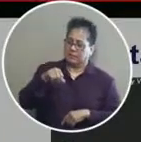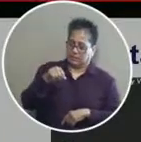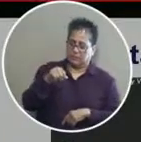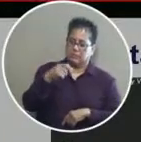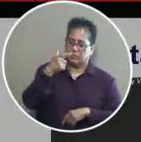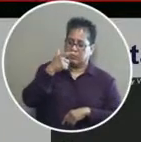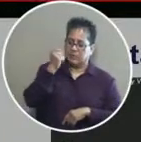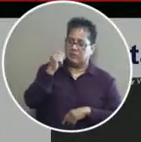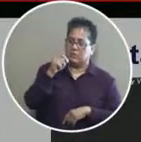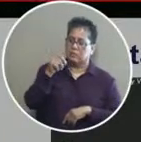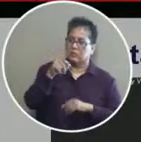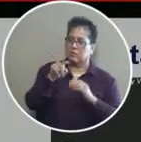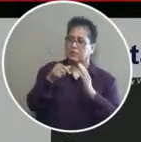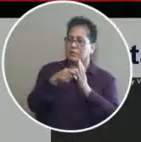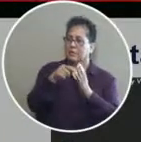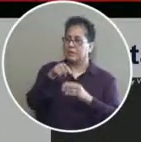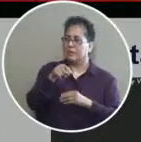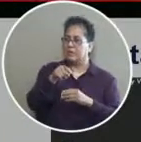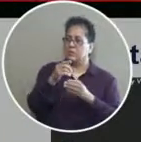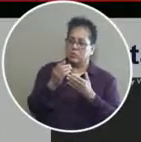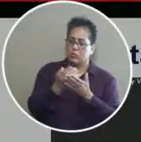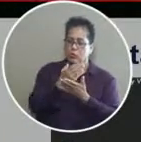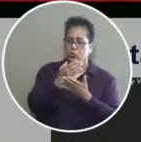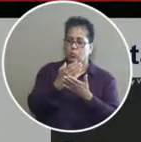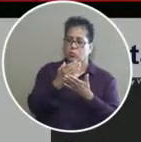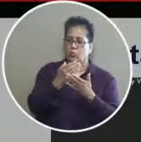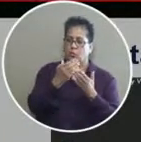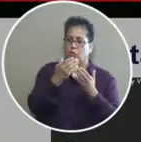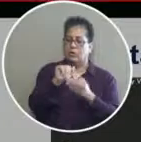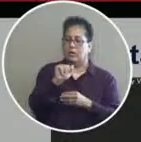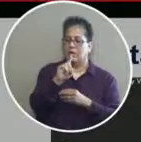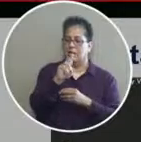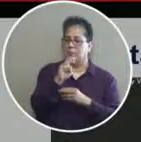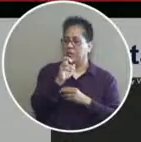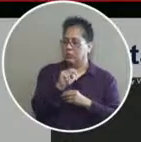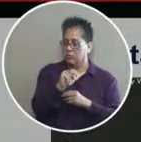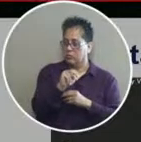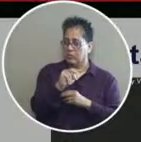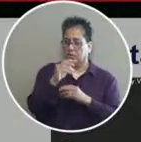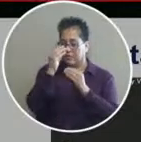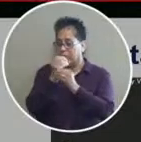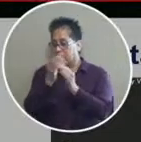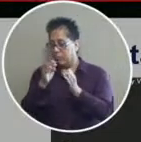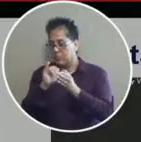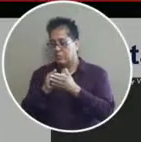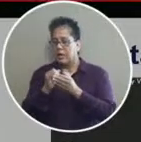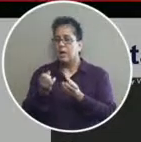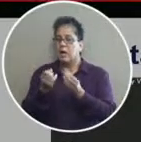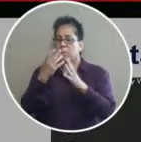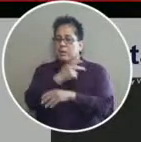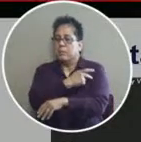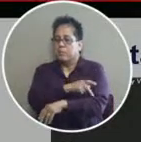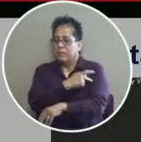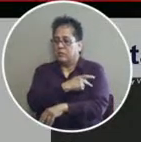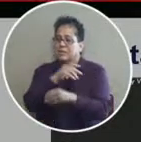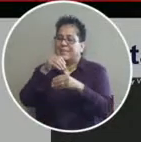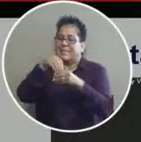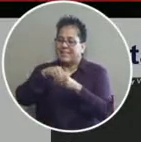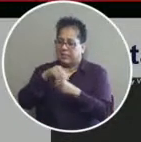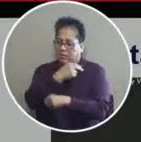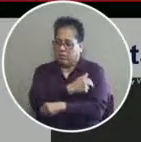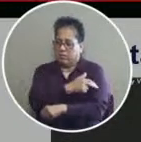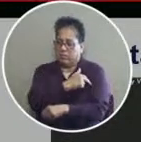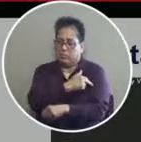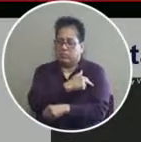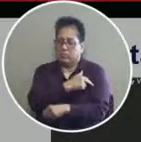these are new admissions, and the information that you get every day is how many patients are actually in a